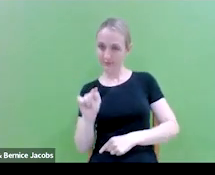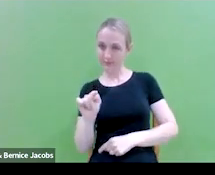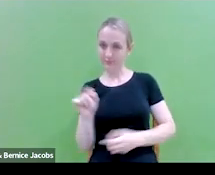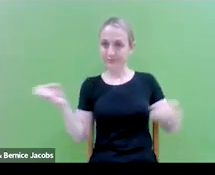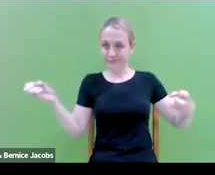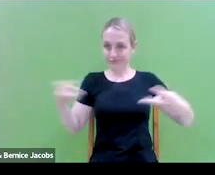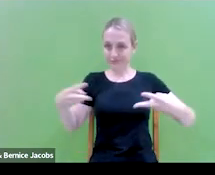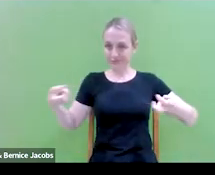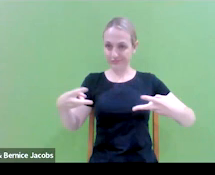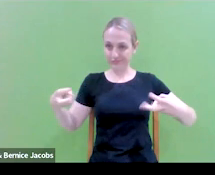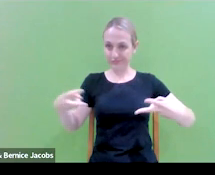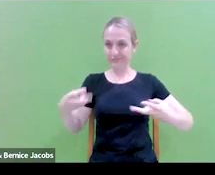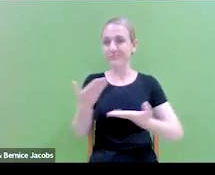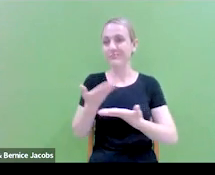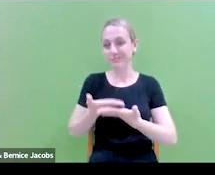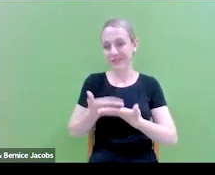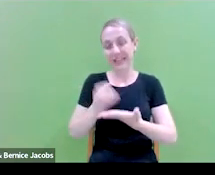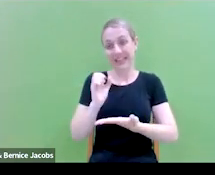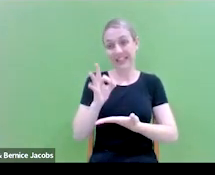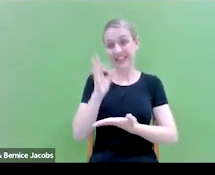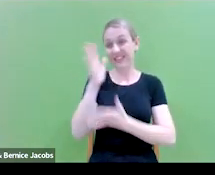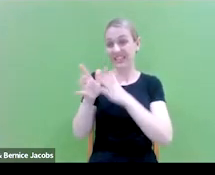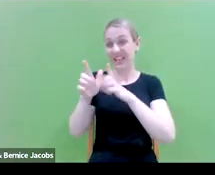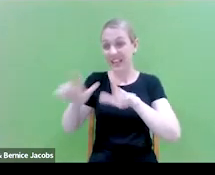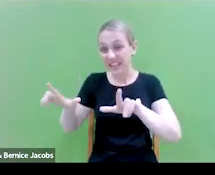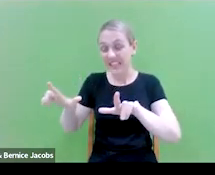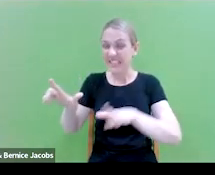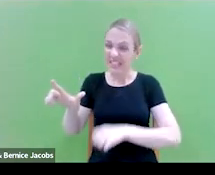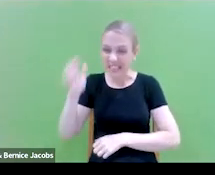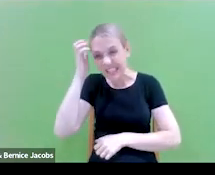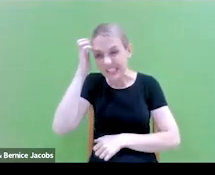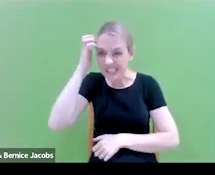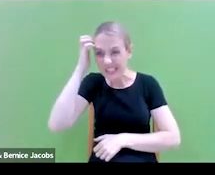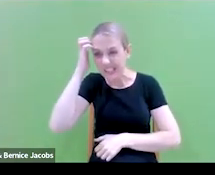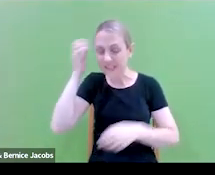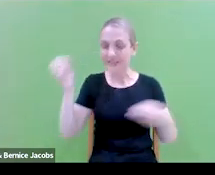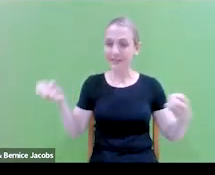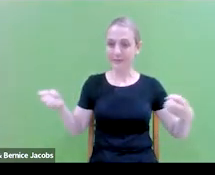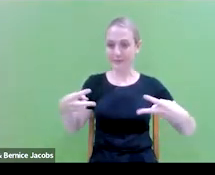read the captions if sign language is a South African Sign Language is not familiar to you.